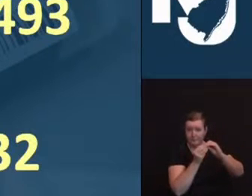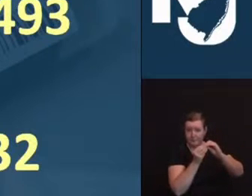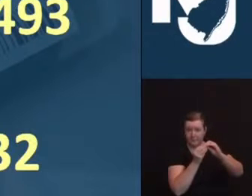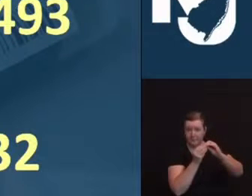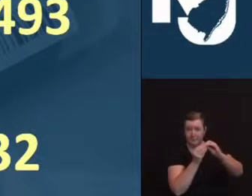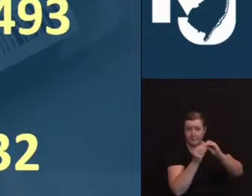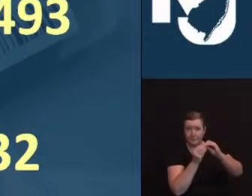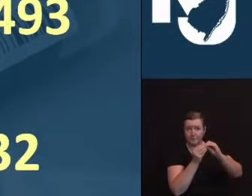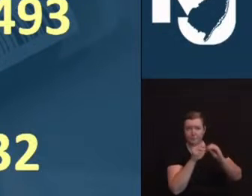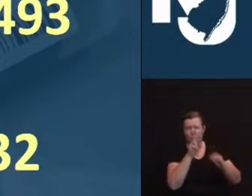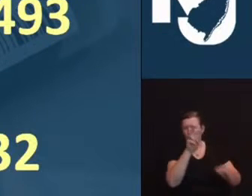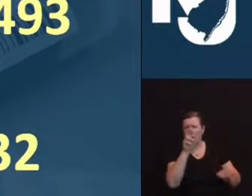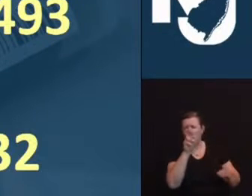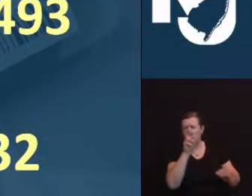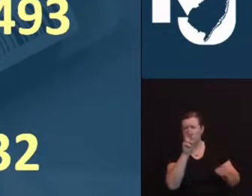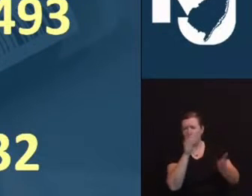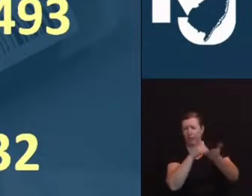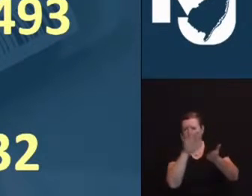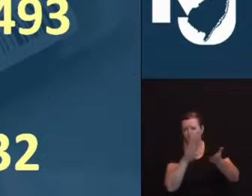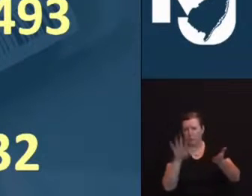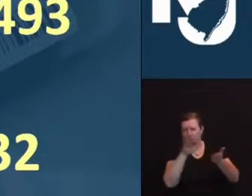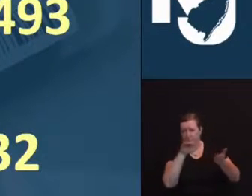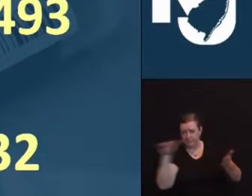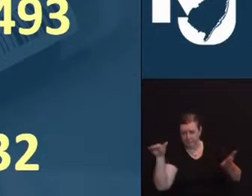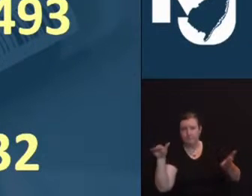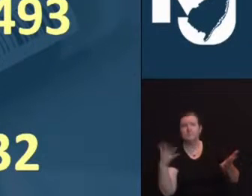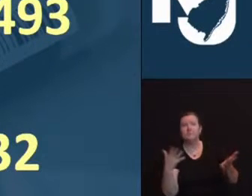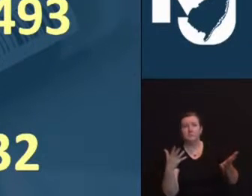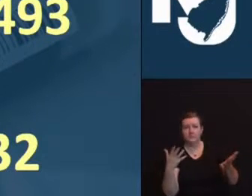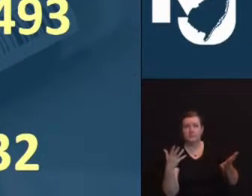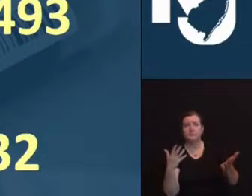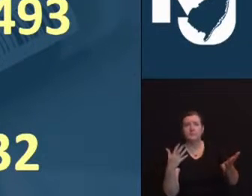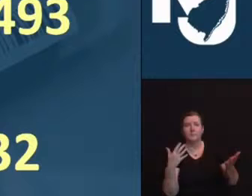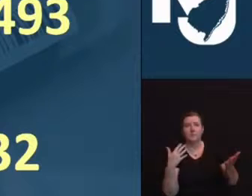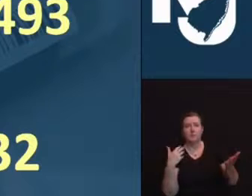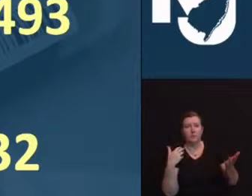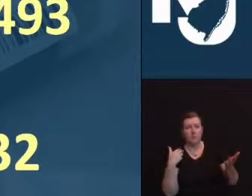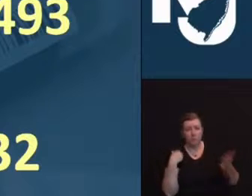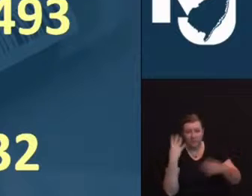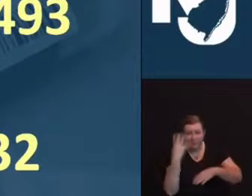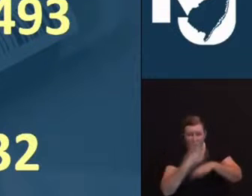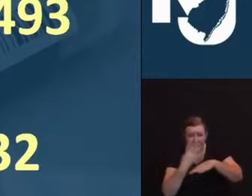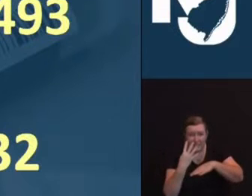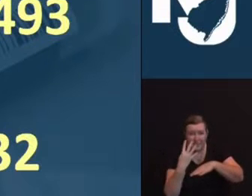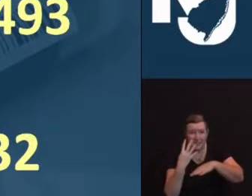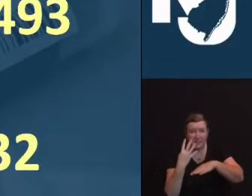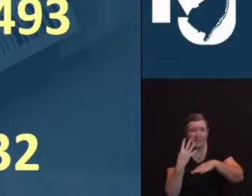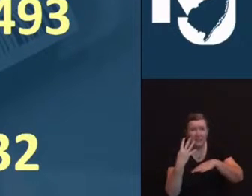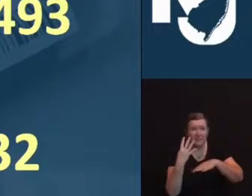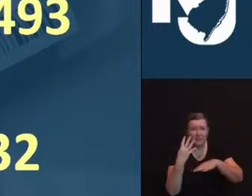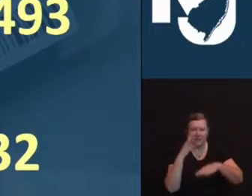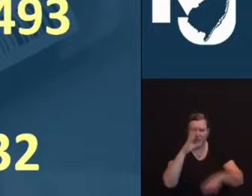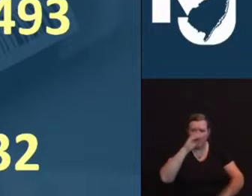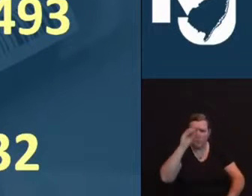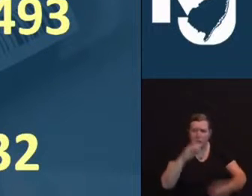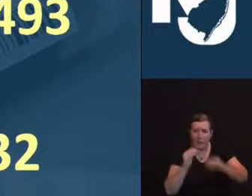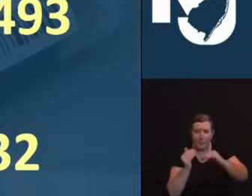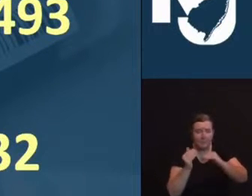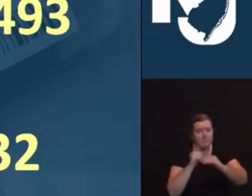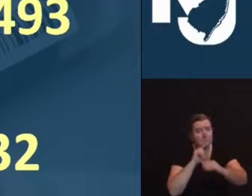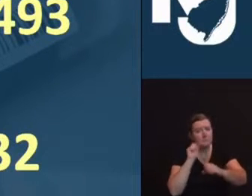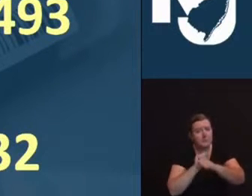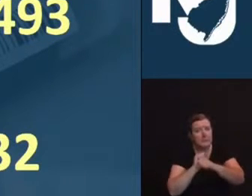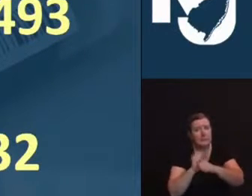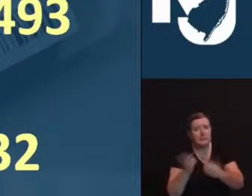days, which is pretty darn sobering. 1 in 20, in other words, of all of our cases from the first one on March 4th has